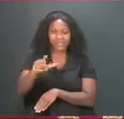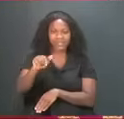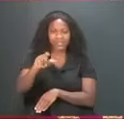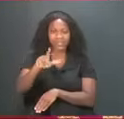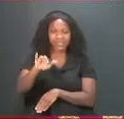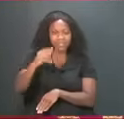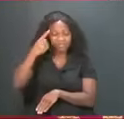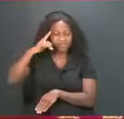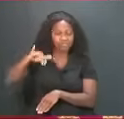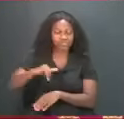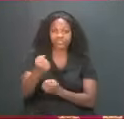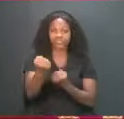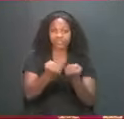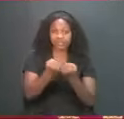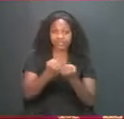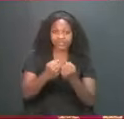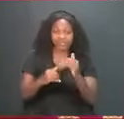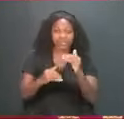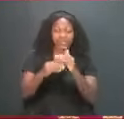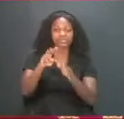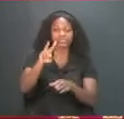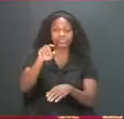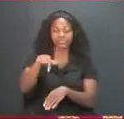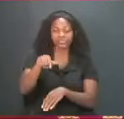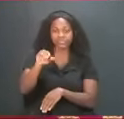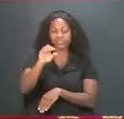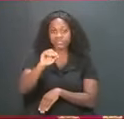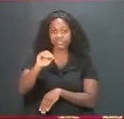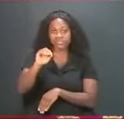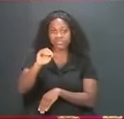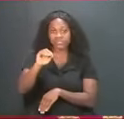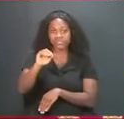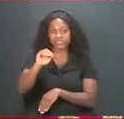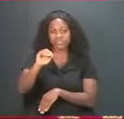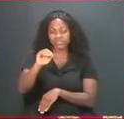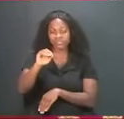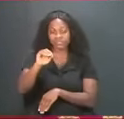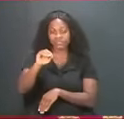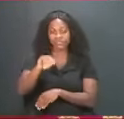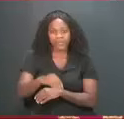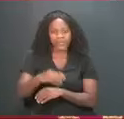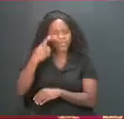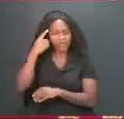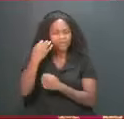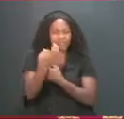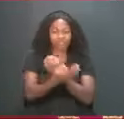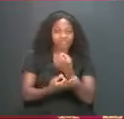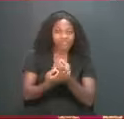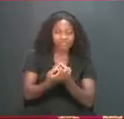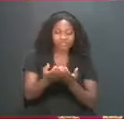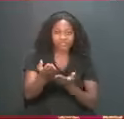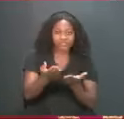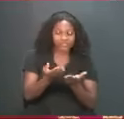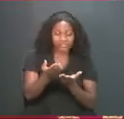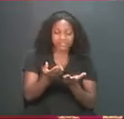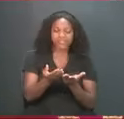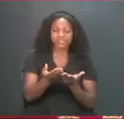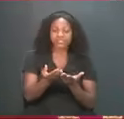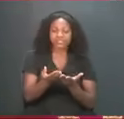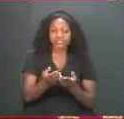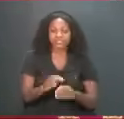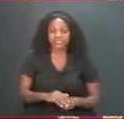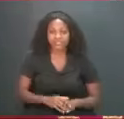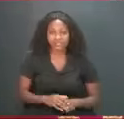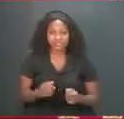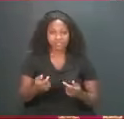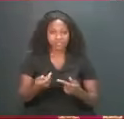capacities of up to 2.70 cc for foreign service officers returning from imposting at Ghana